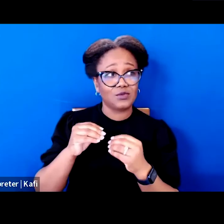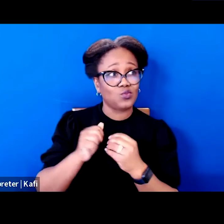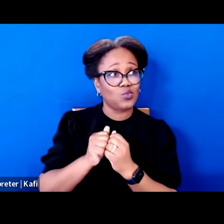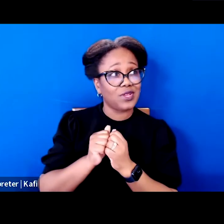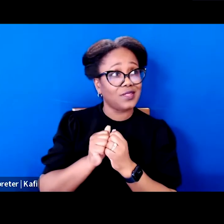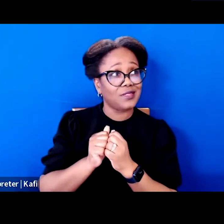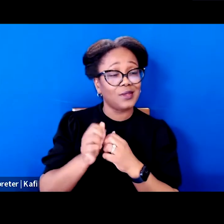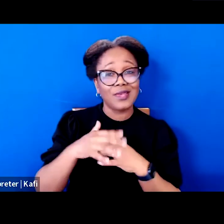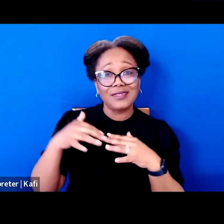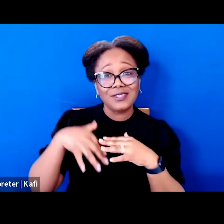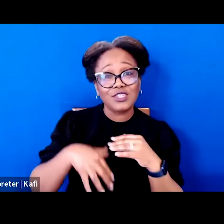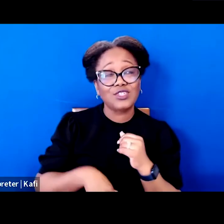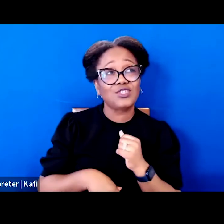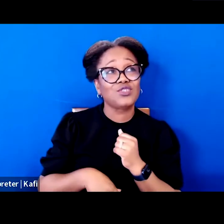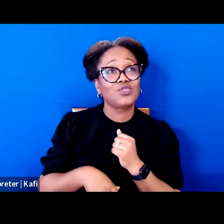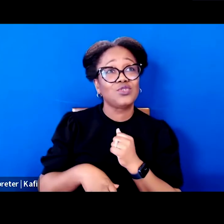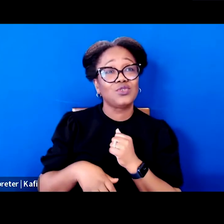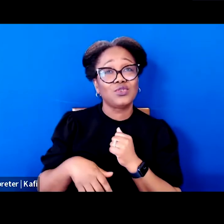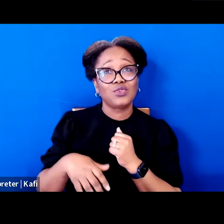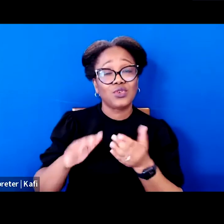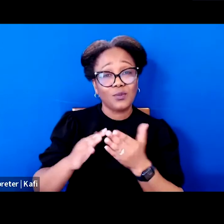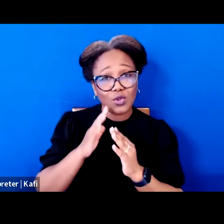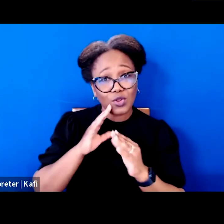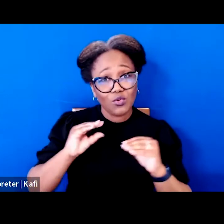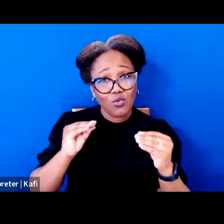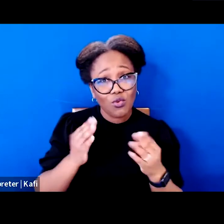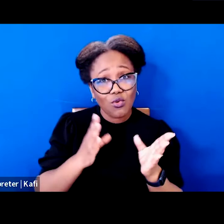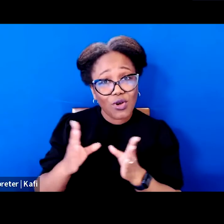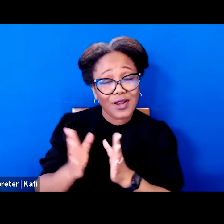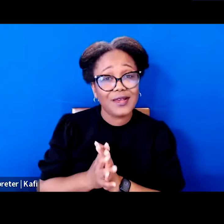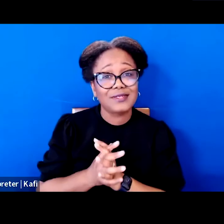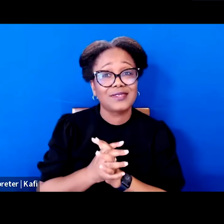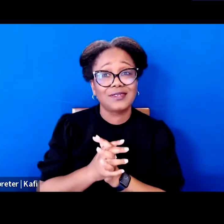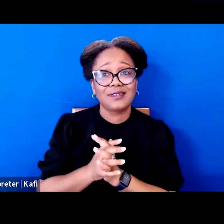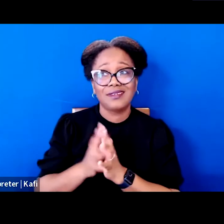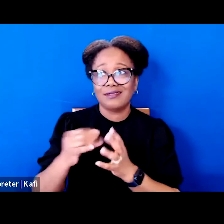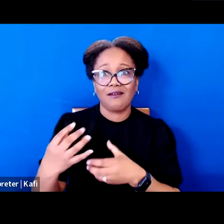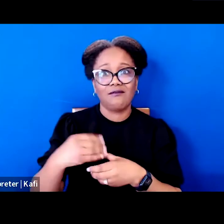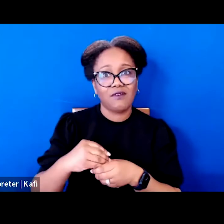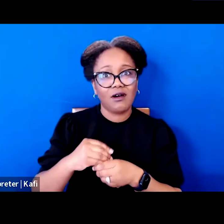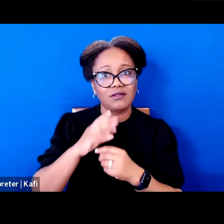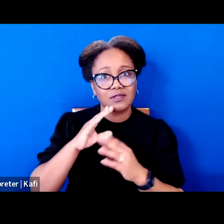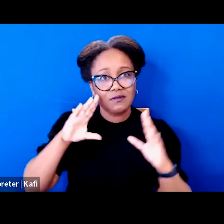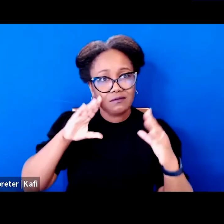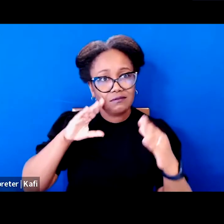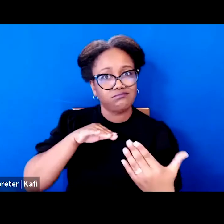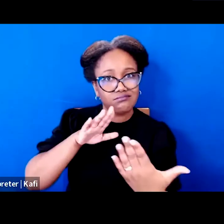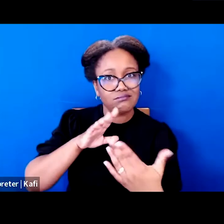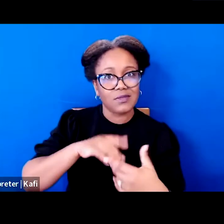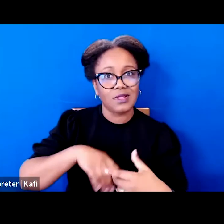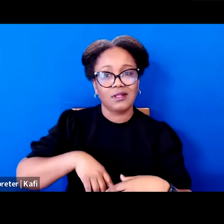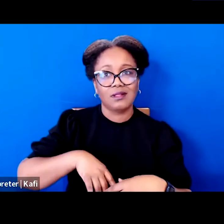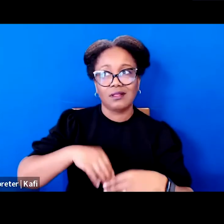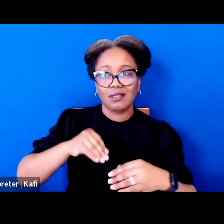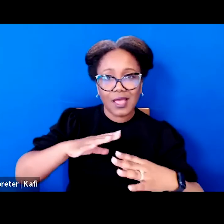community organizing that involves land protection and water protection, because we all need water, and what happens to the